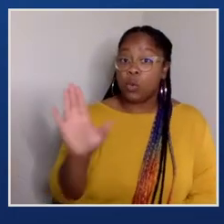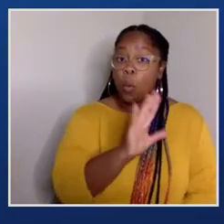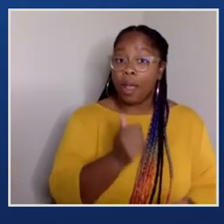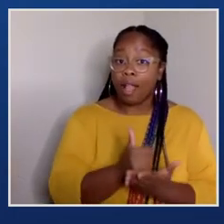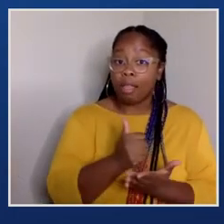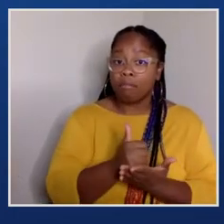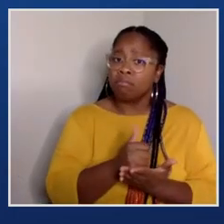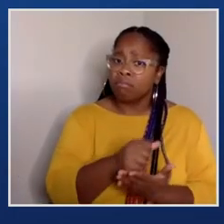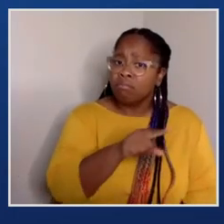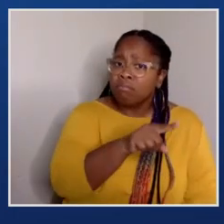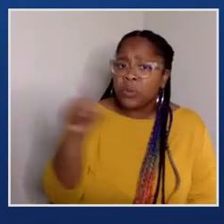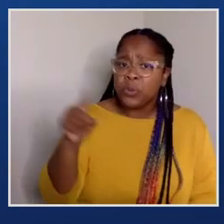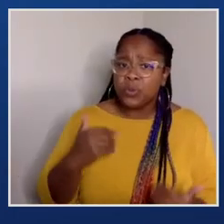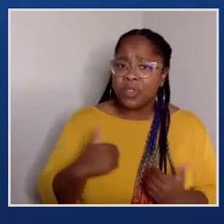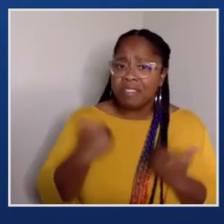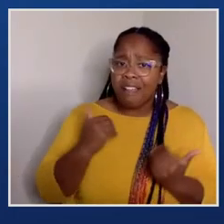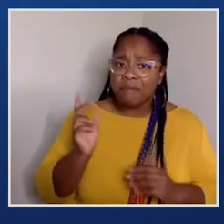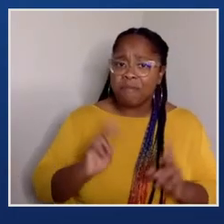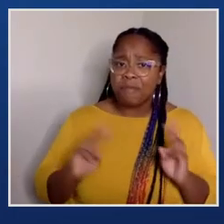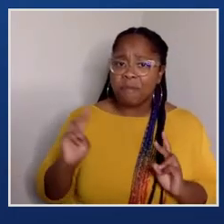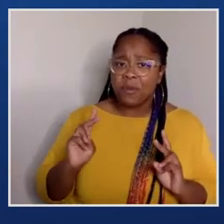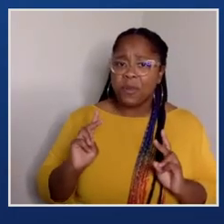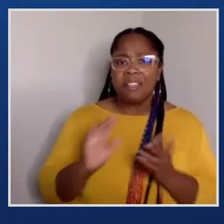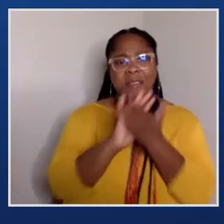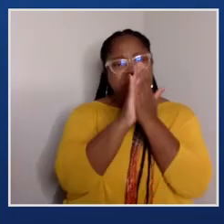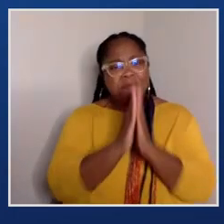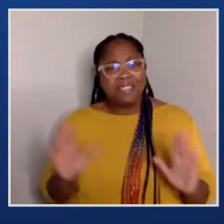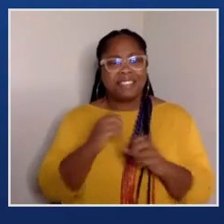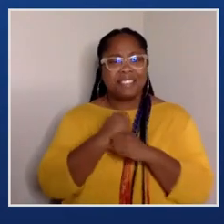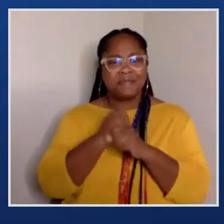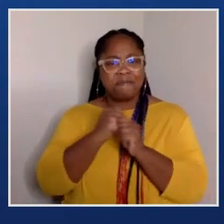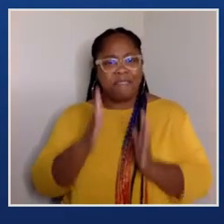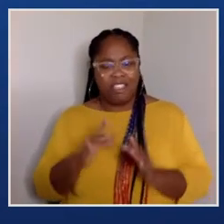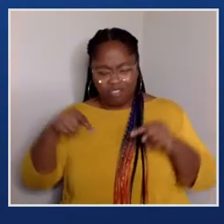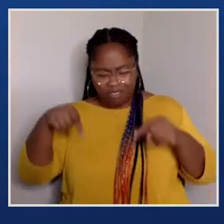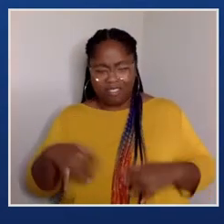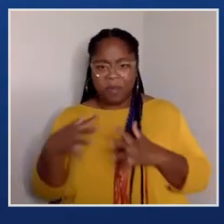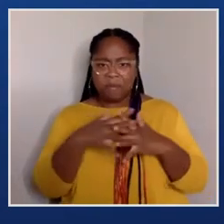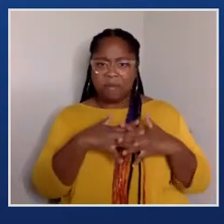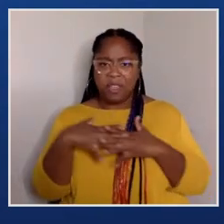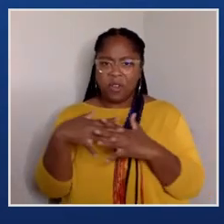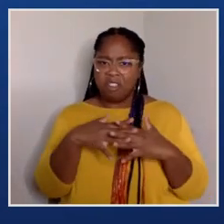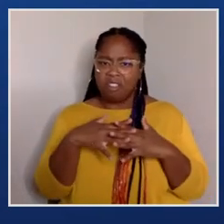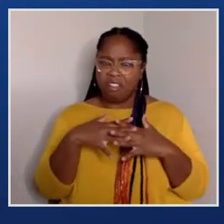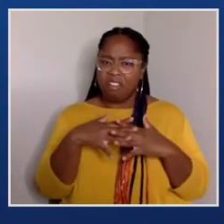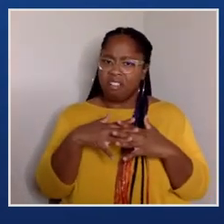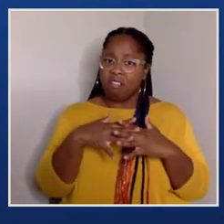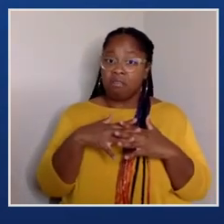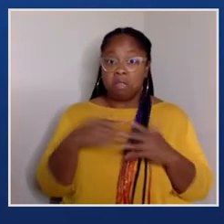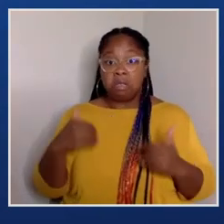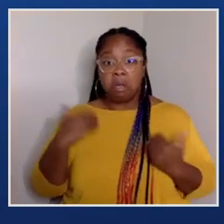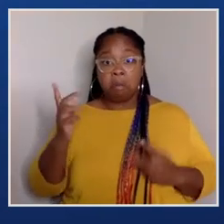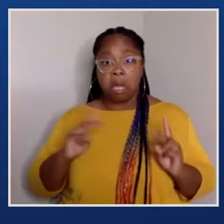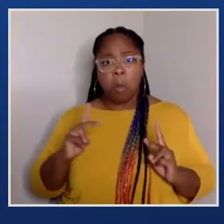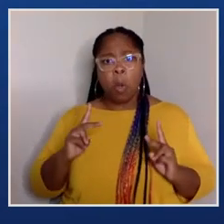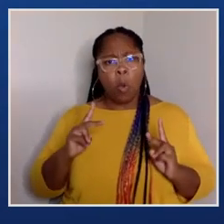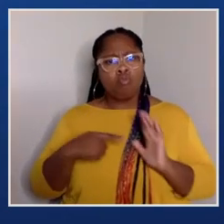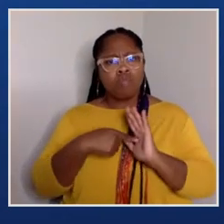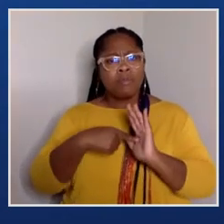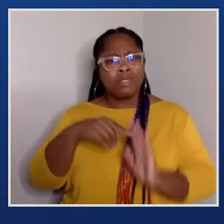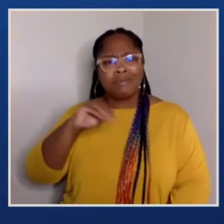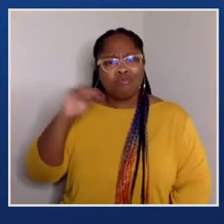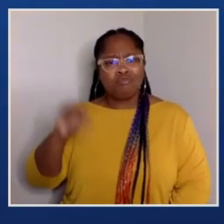people, peacemakers of America. You make up a vast percentage of voters.